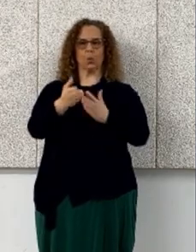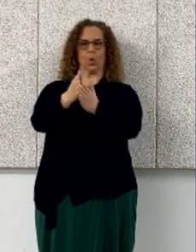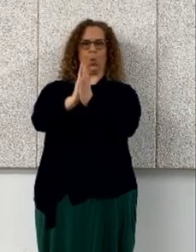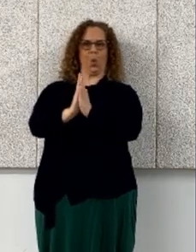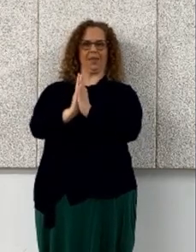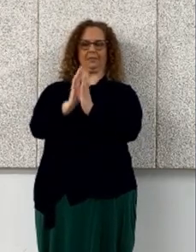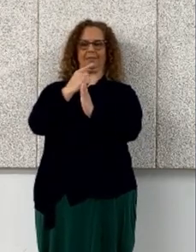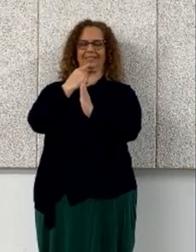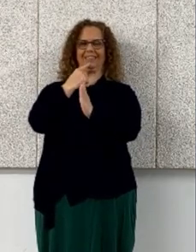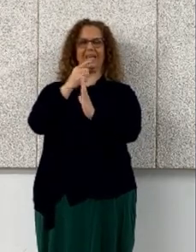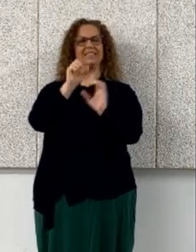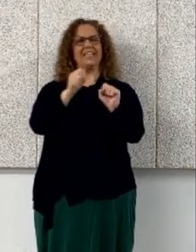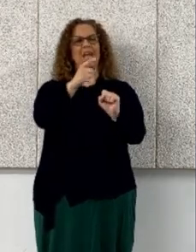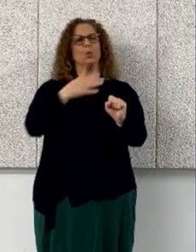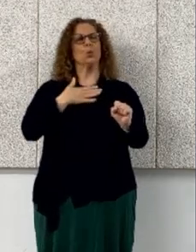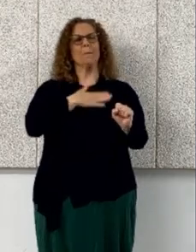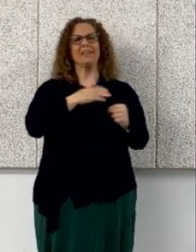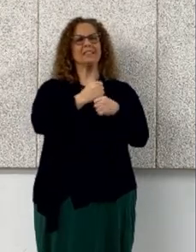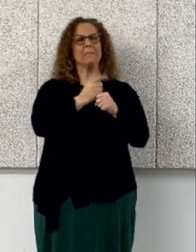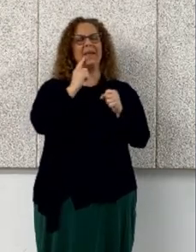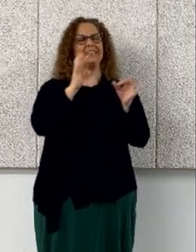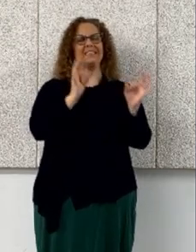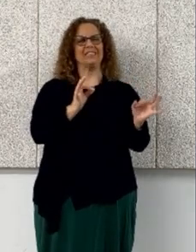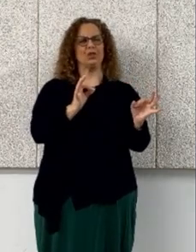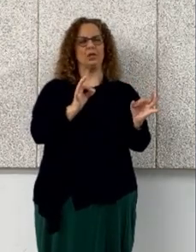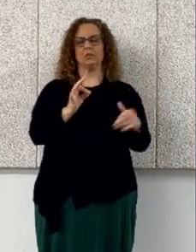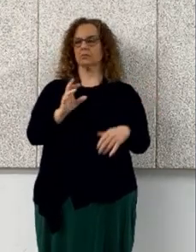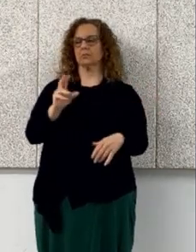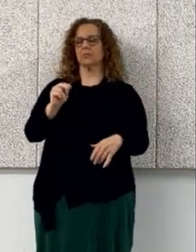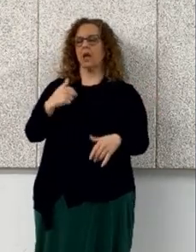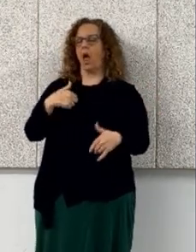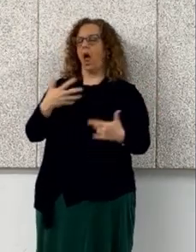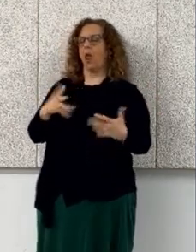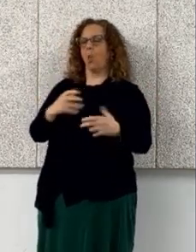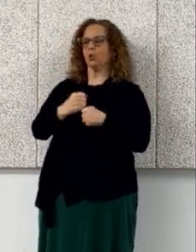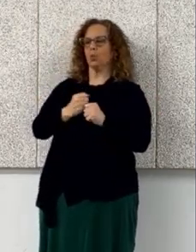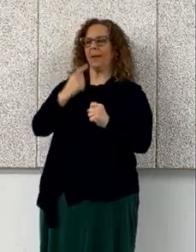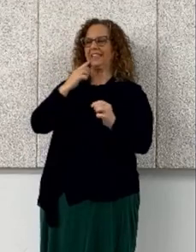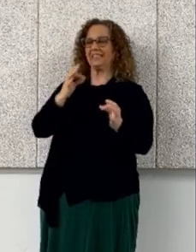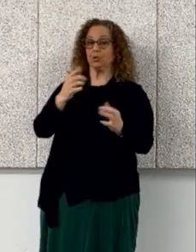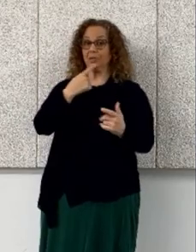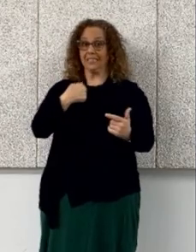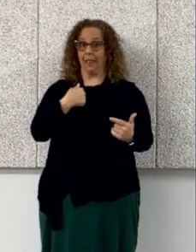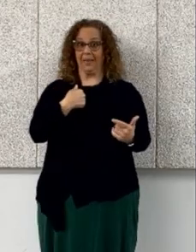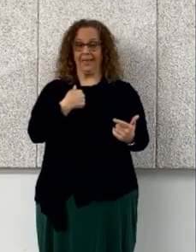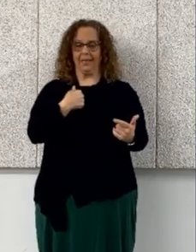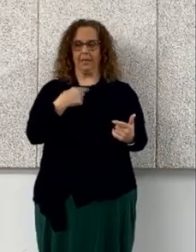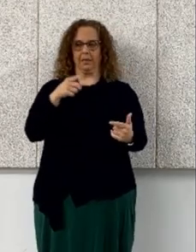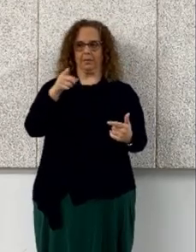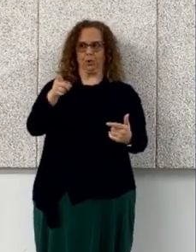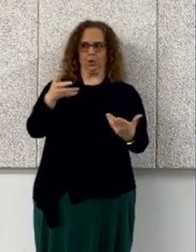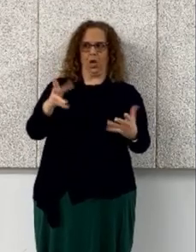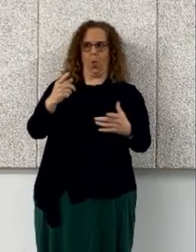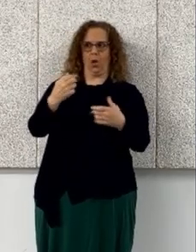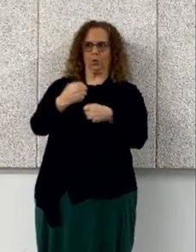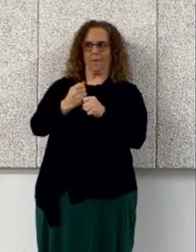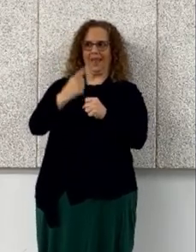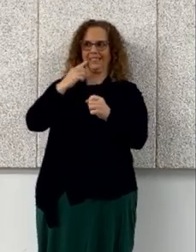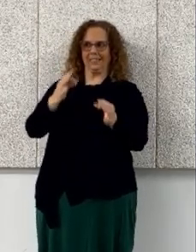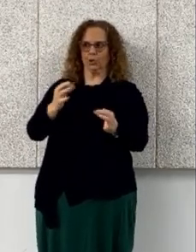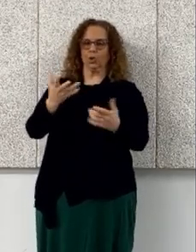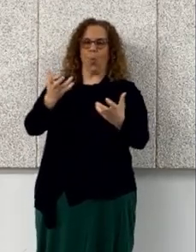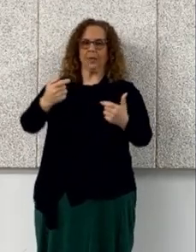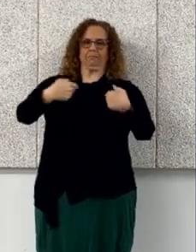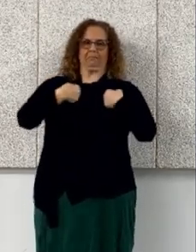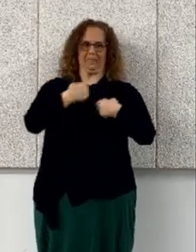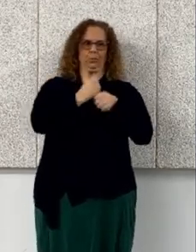could you please make a decision? I do not wish to make a decision. You know, someone is saying that to me. And I'm like, absolutely, that is my